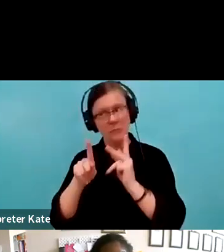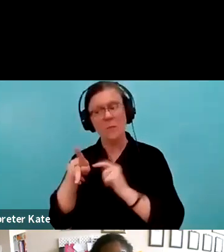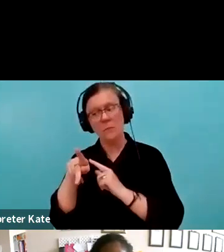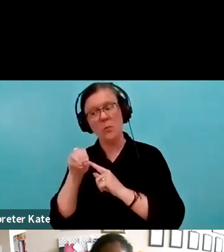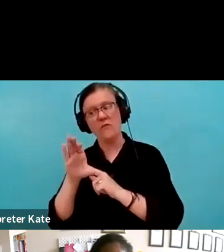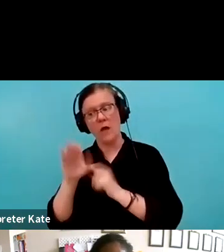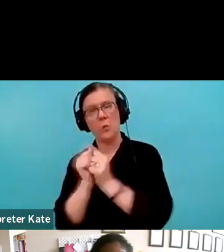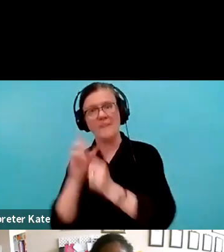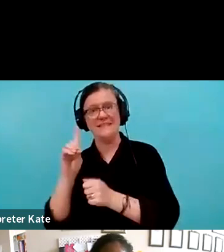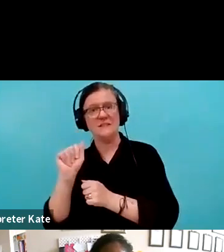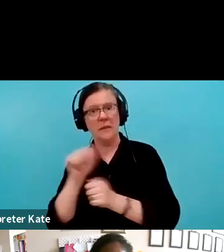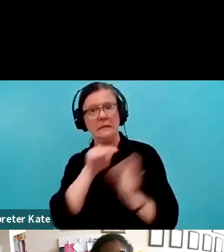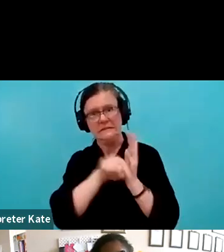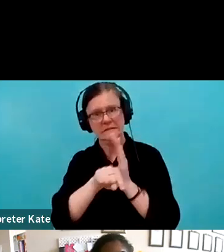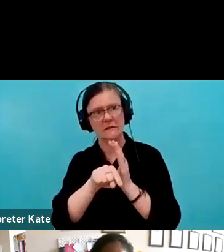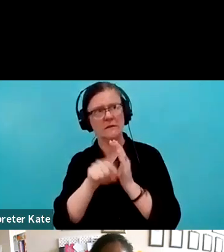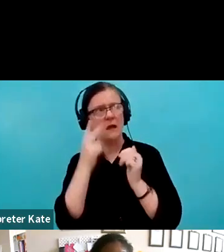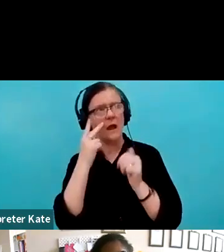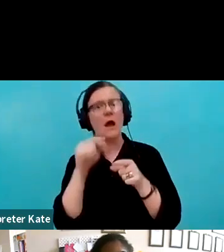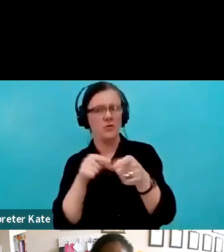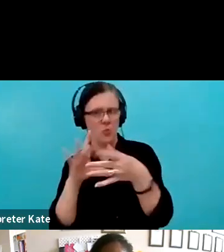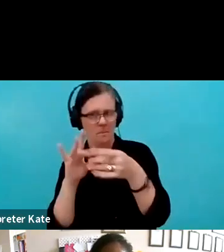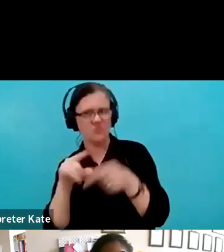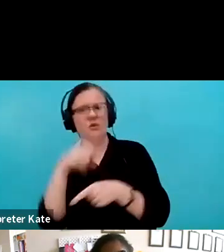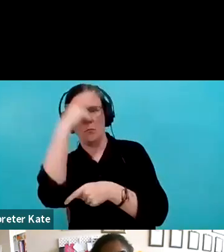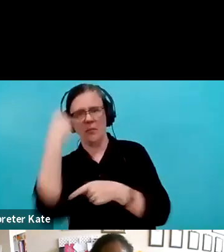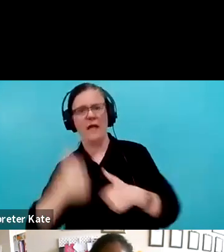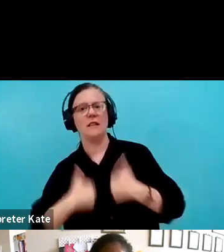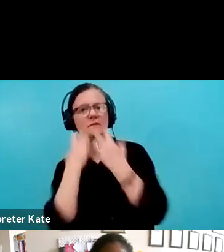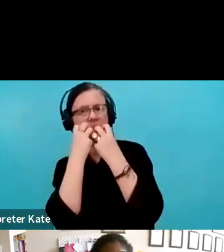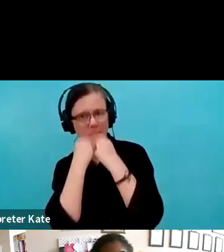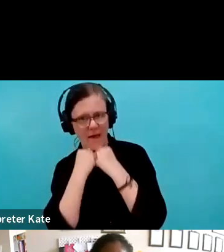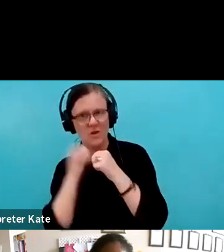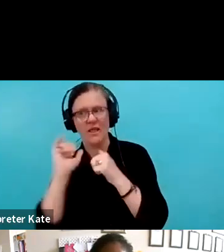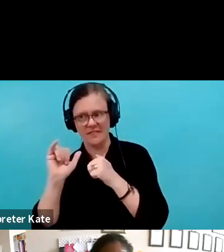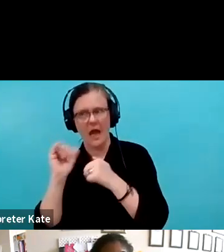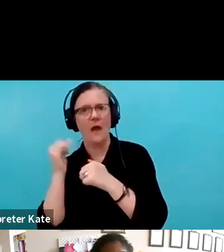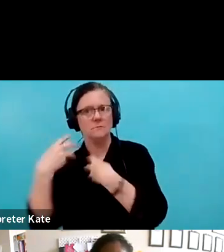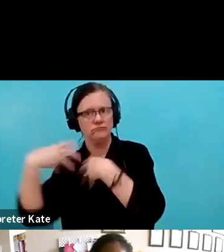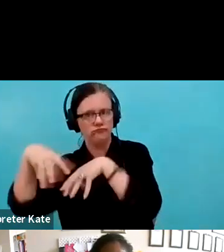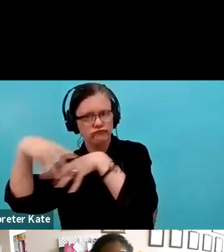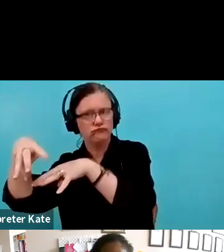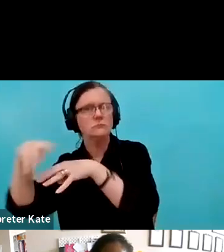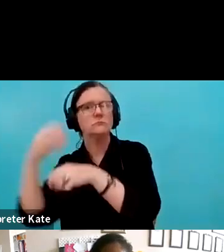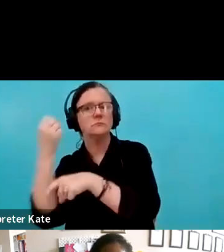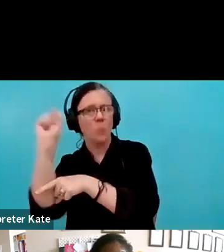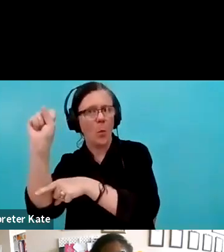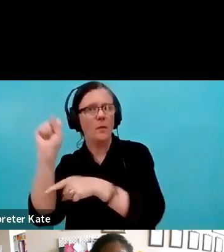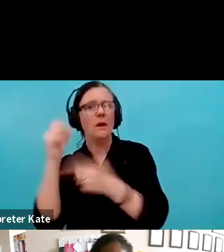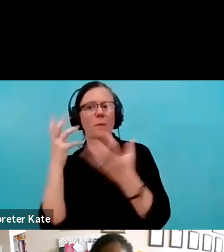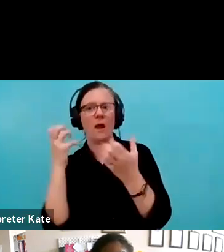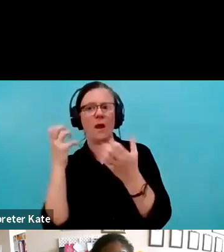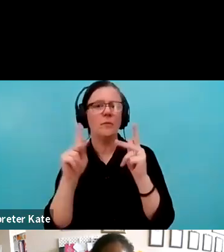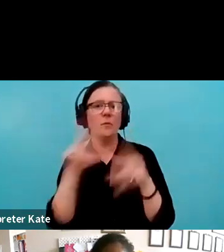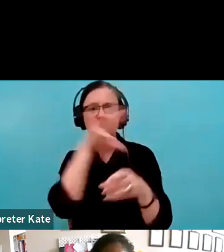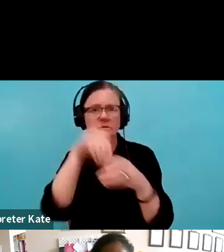And I know, Andraéa, you mentioned Black Lives Matter movement already, but I'm gonna let anyone jump in because I don't want to